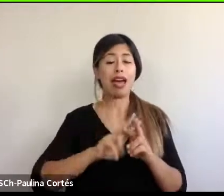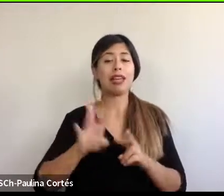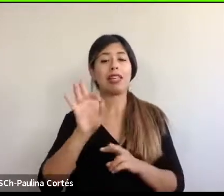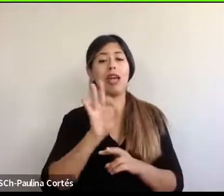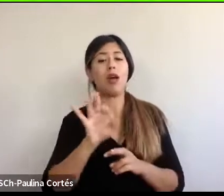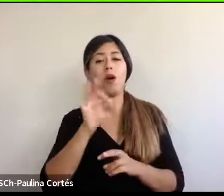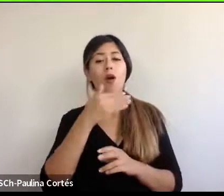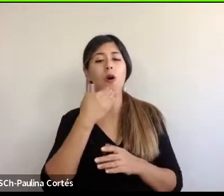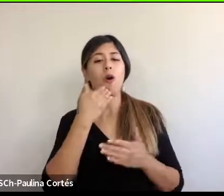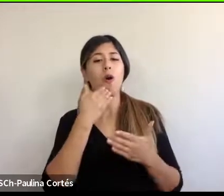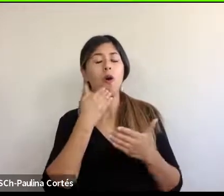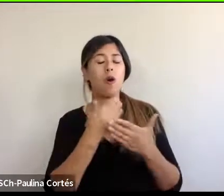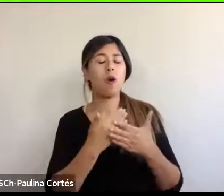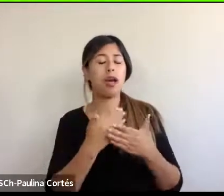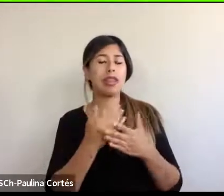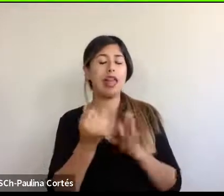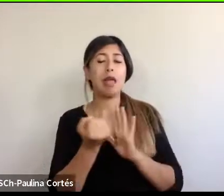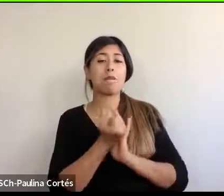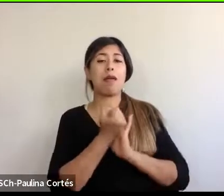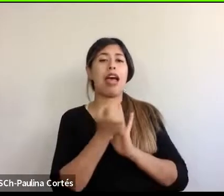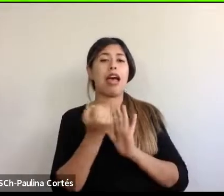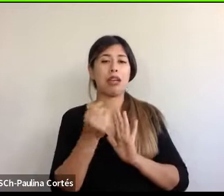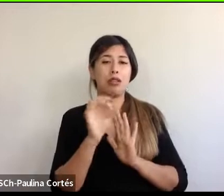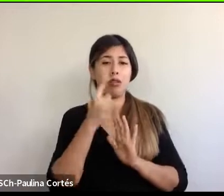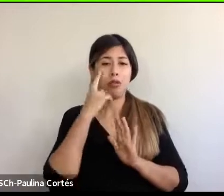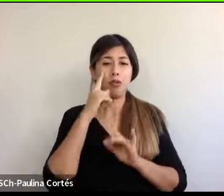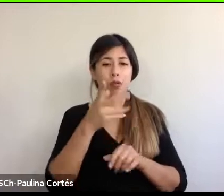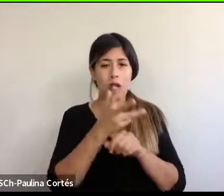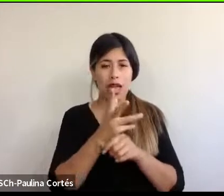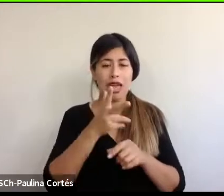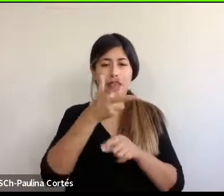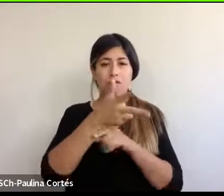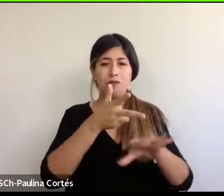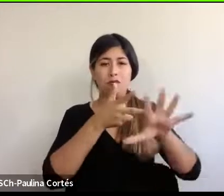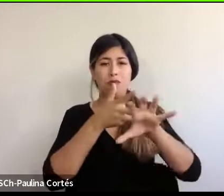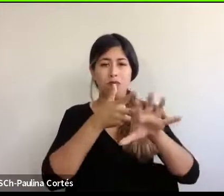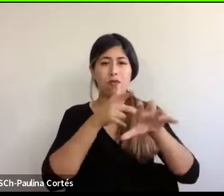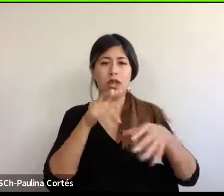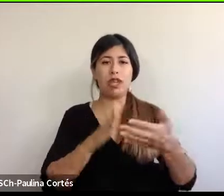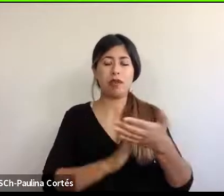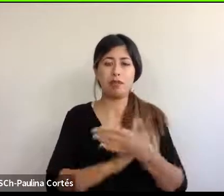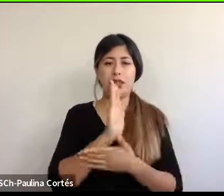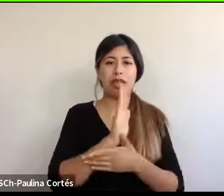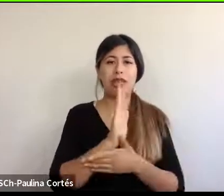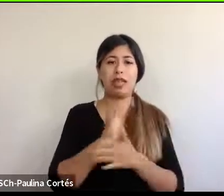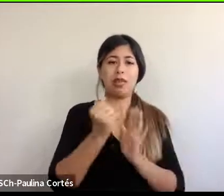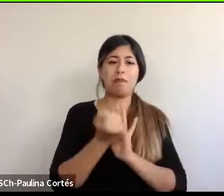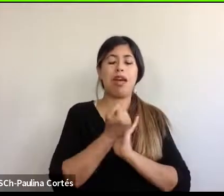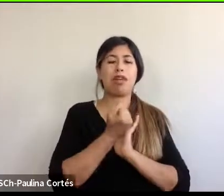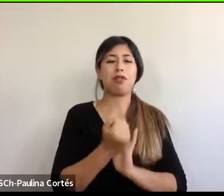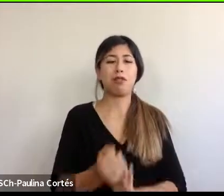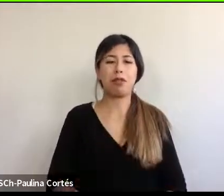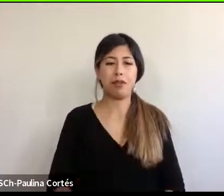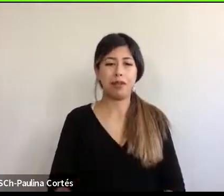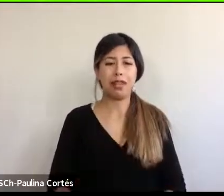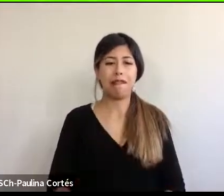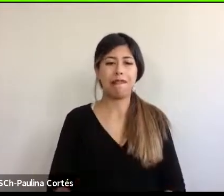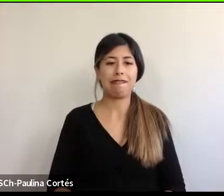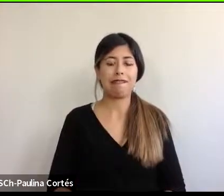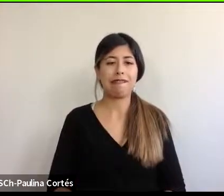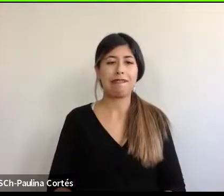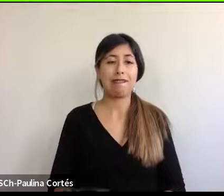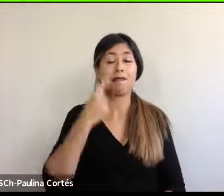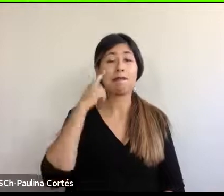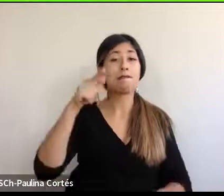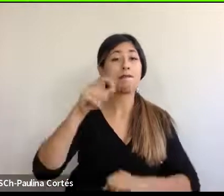at the same time you're basically shooting your film. As I said, I'm not going to go into that. But at the industry days at Movies That Matter, we talk about film and